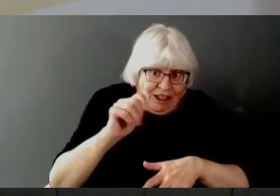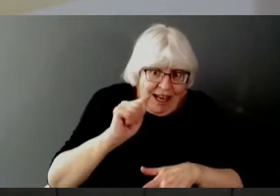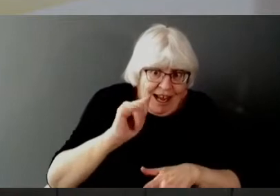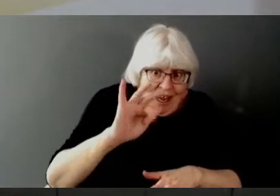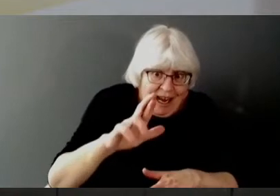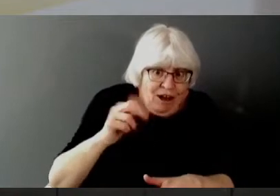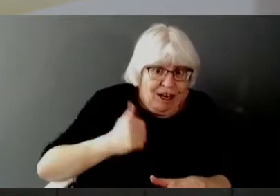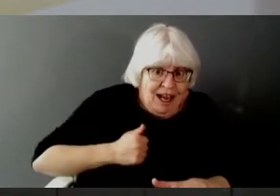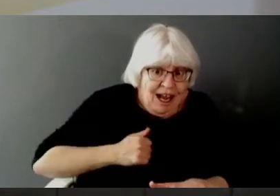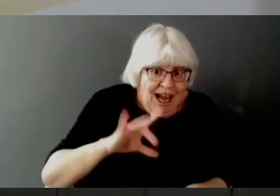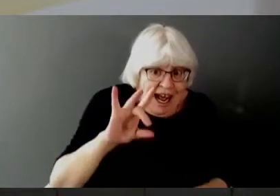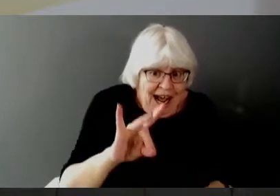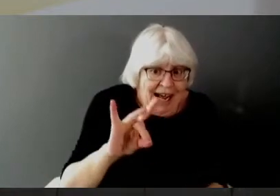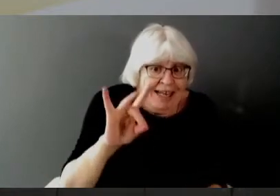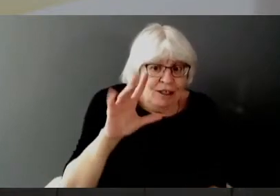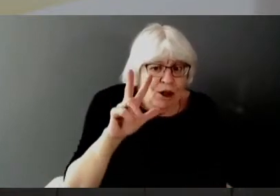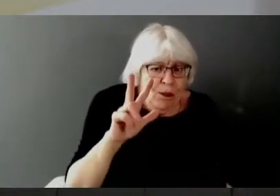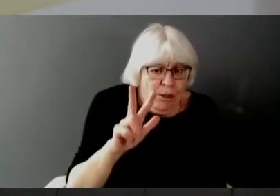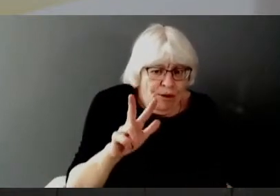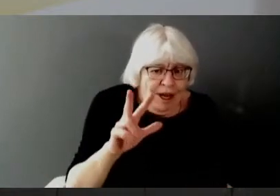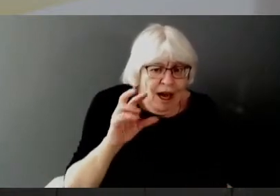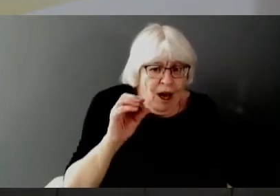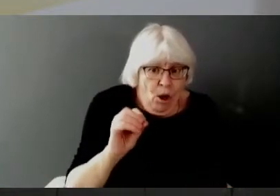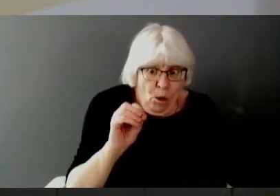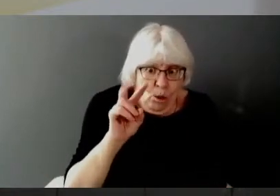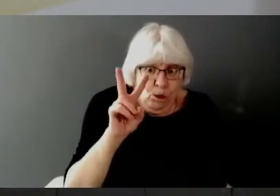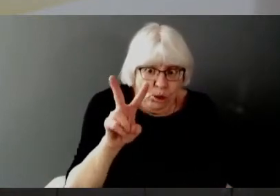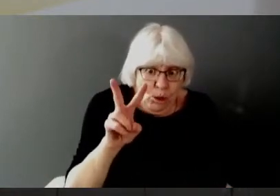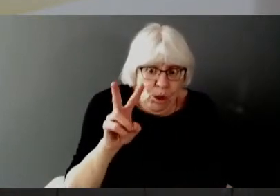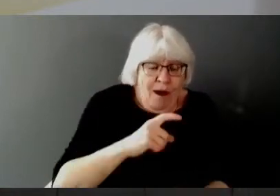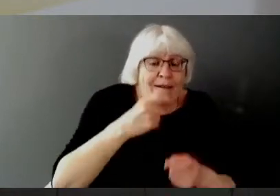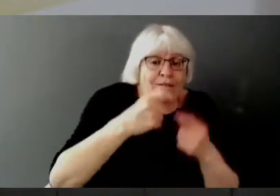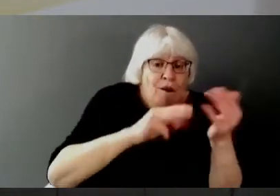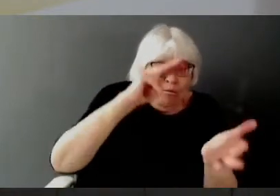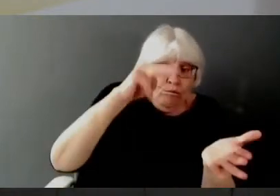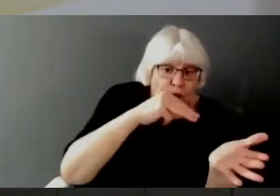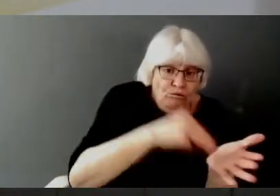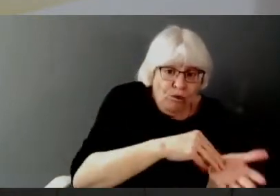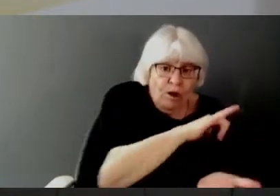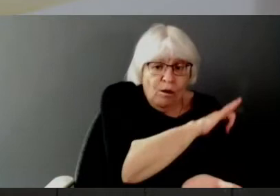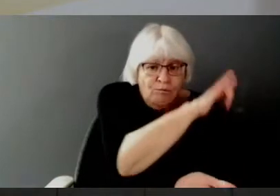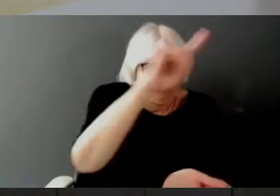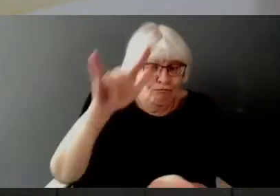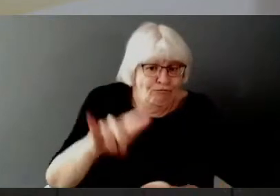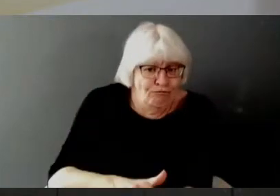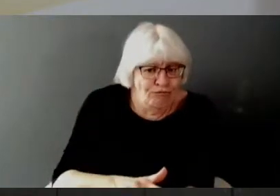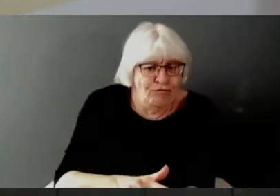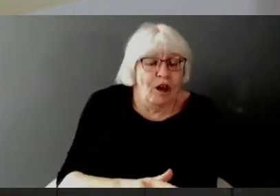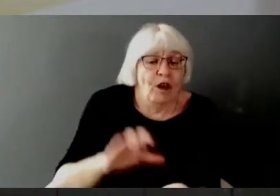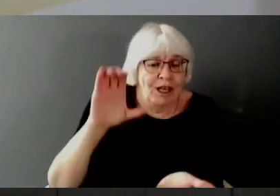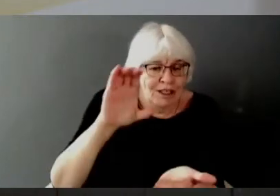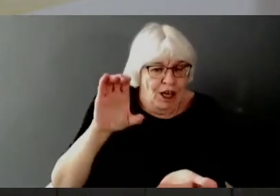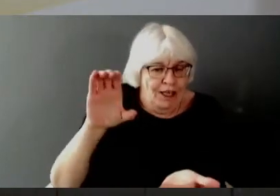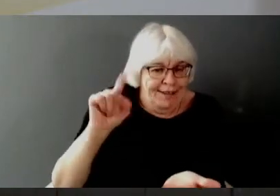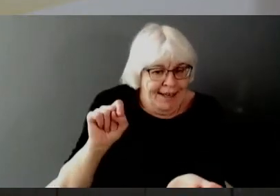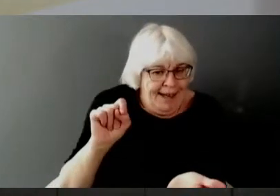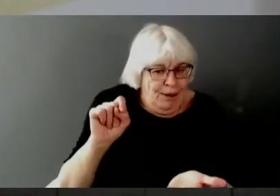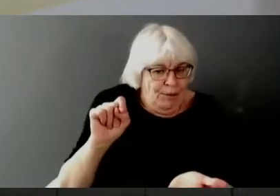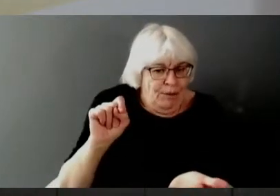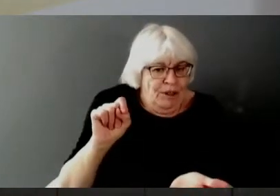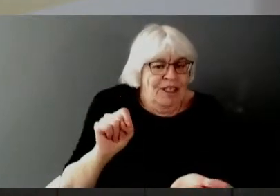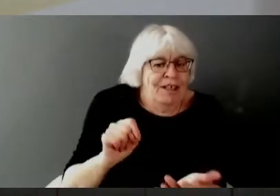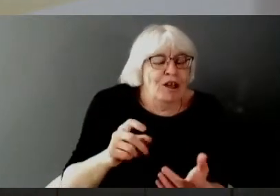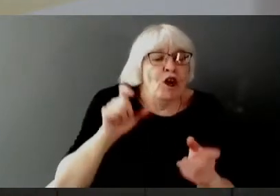January 4th is required to self-isolate in accordance with the public health order. But in addition, they should be monitoring themselves